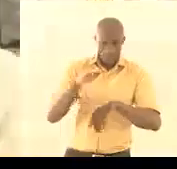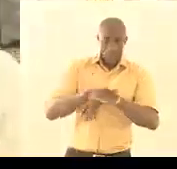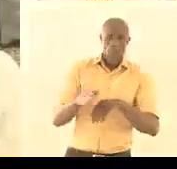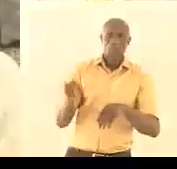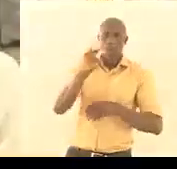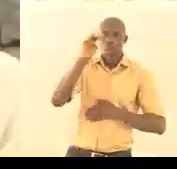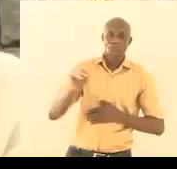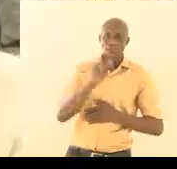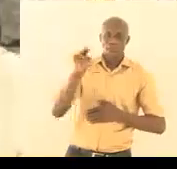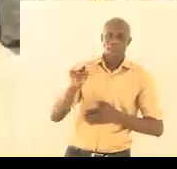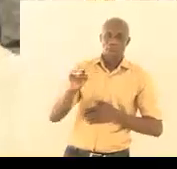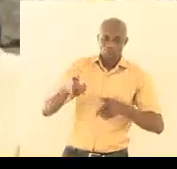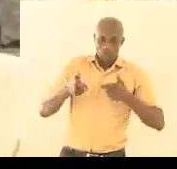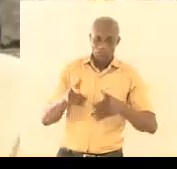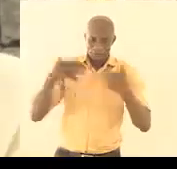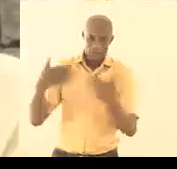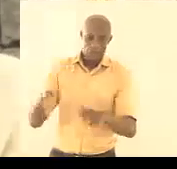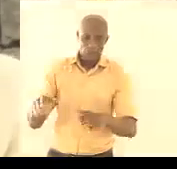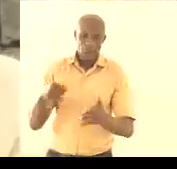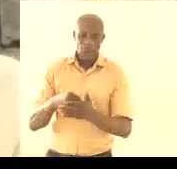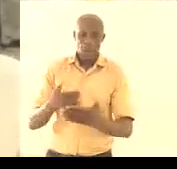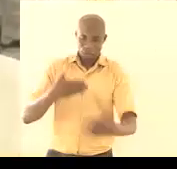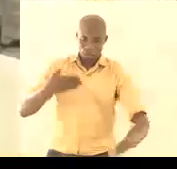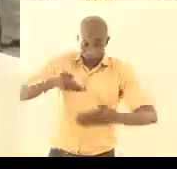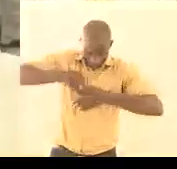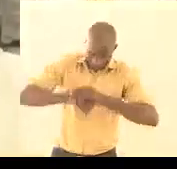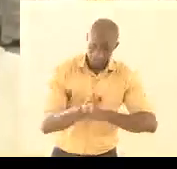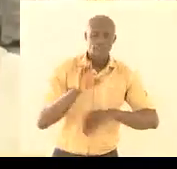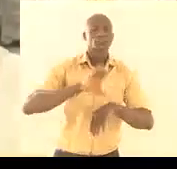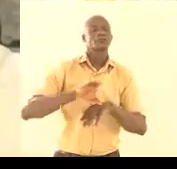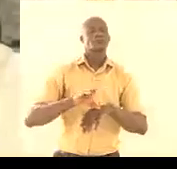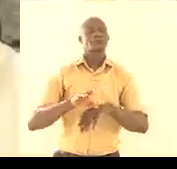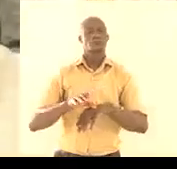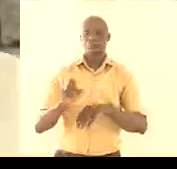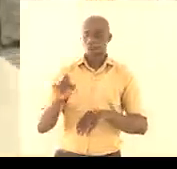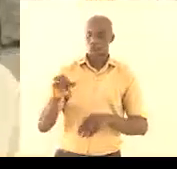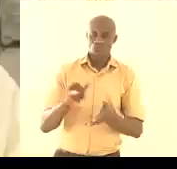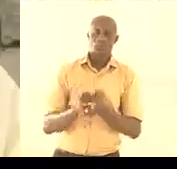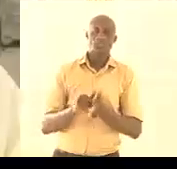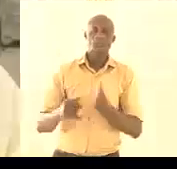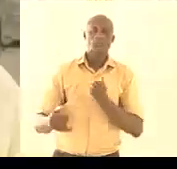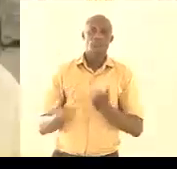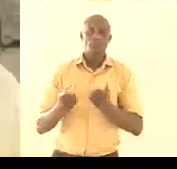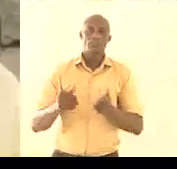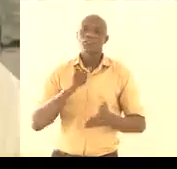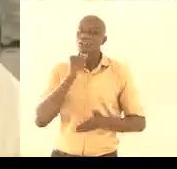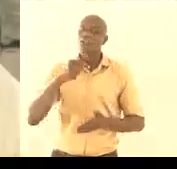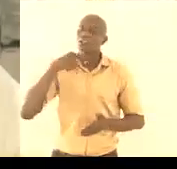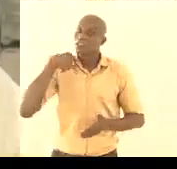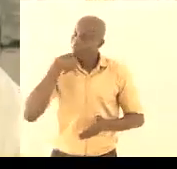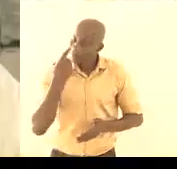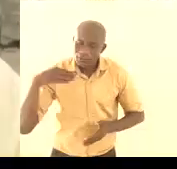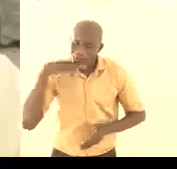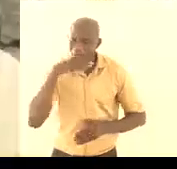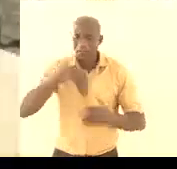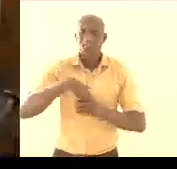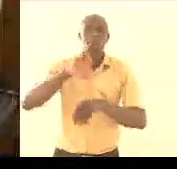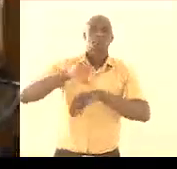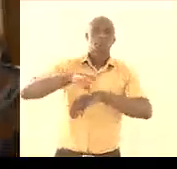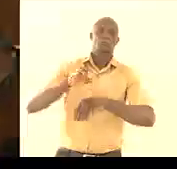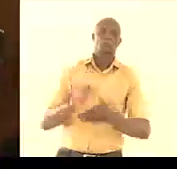on Monday, let's finish it before we enter. So that we may not tell a lie in